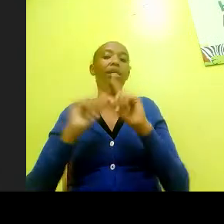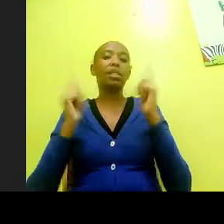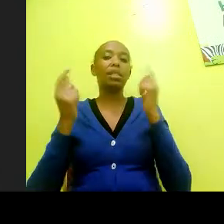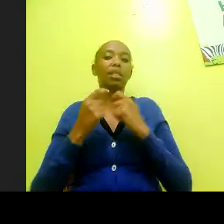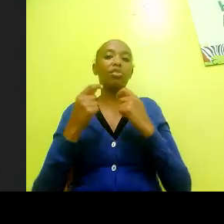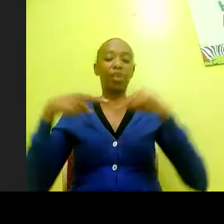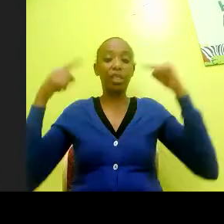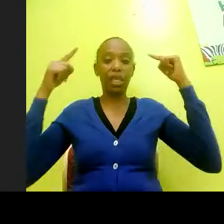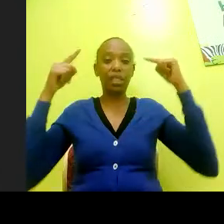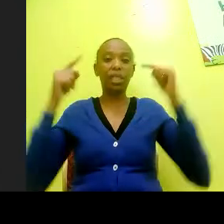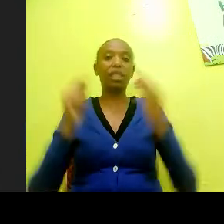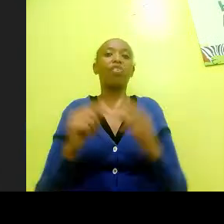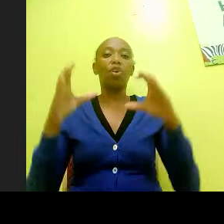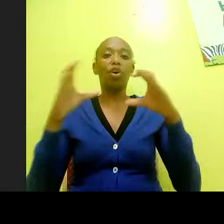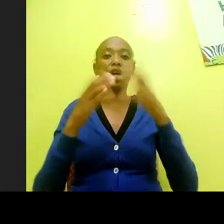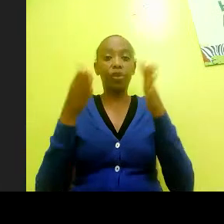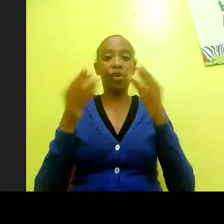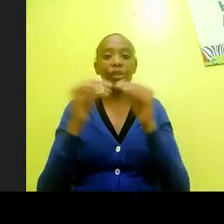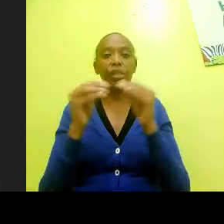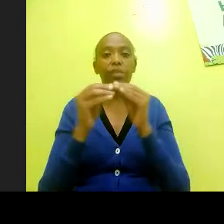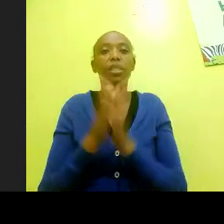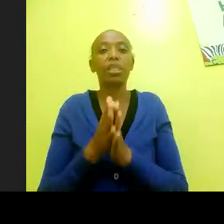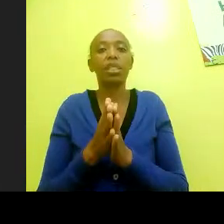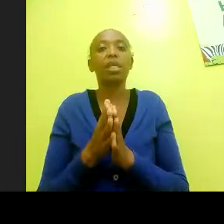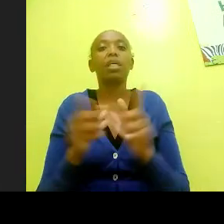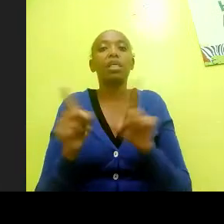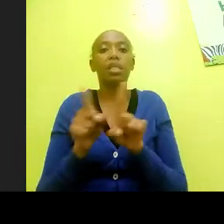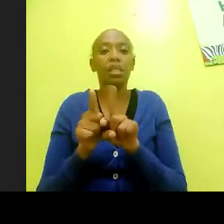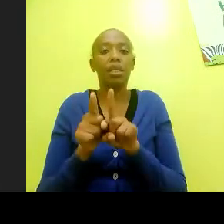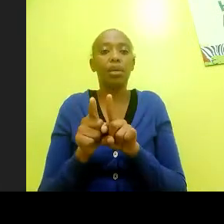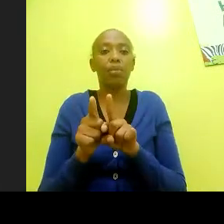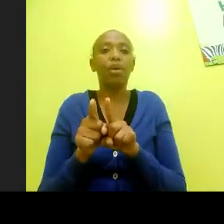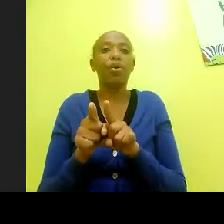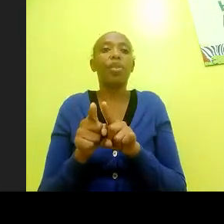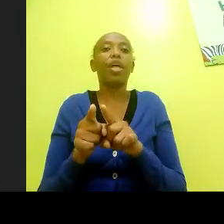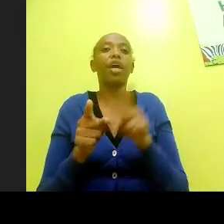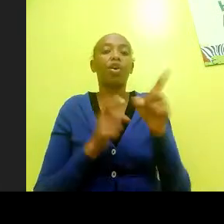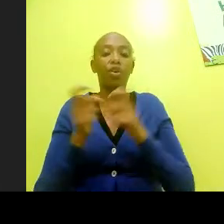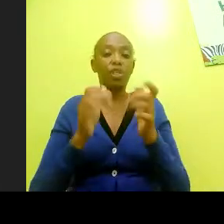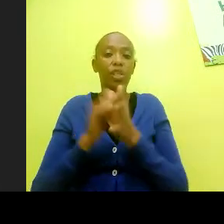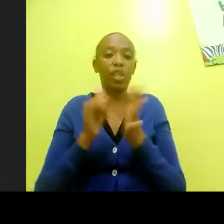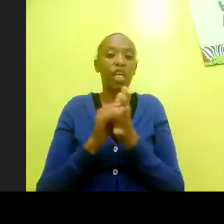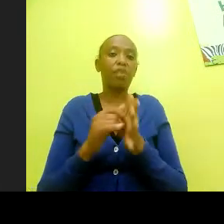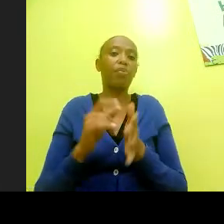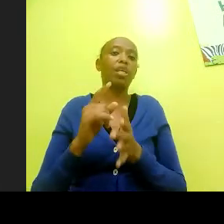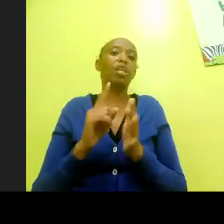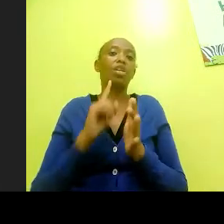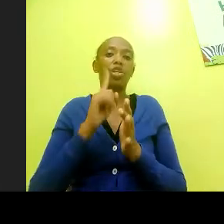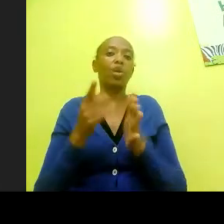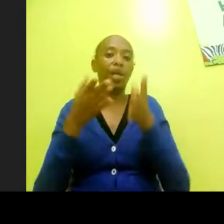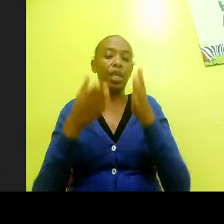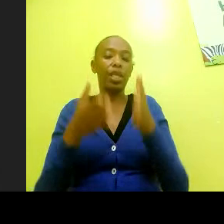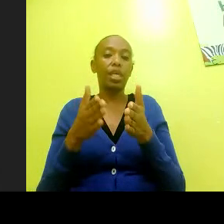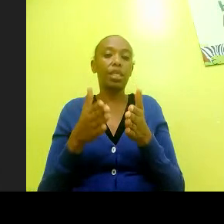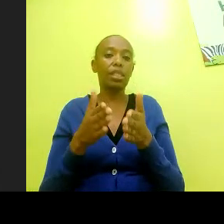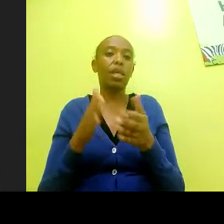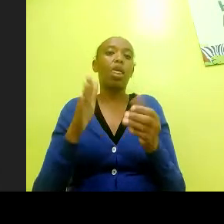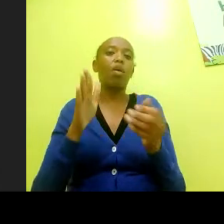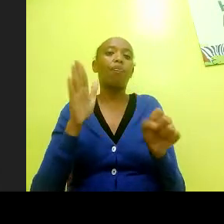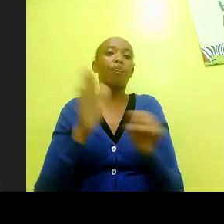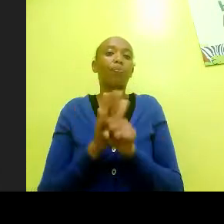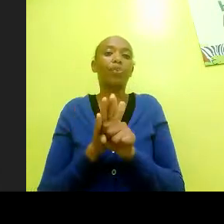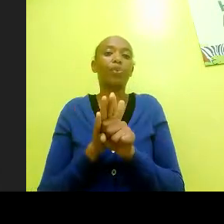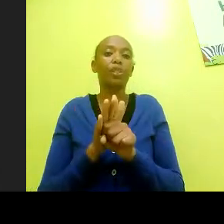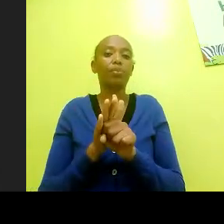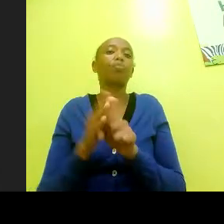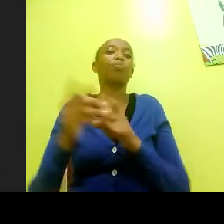organization of this meeting and the excellent coordination that has ensured this smooth running of